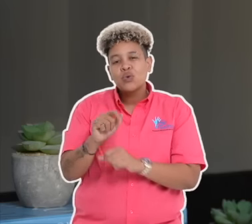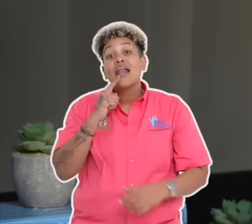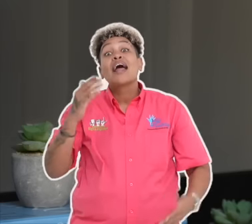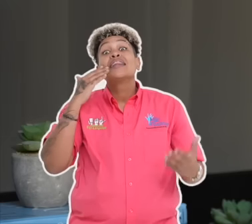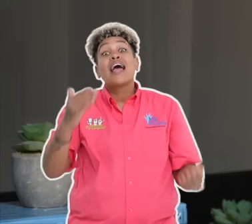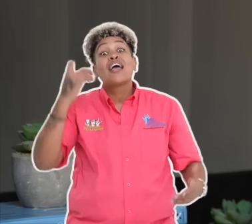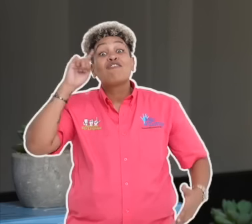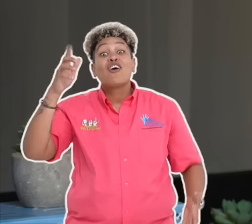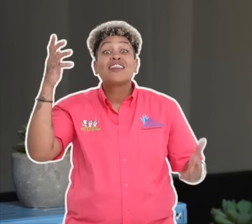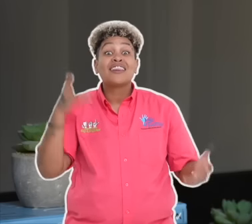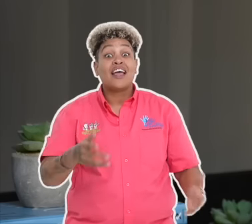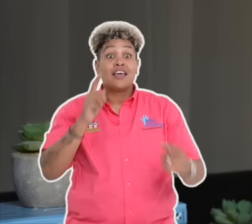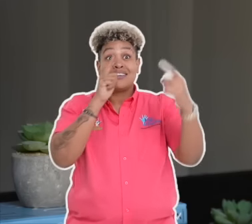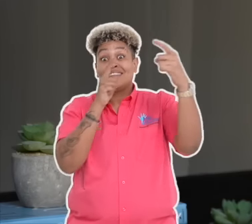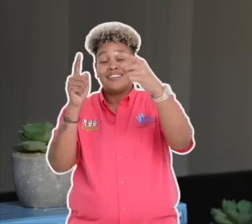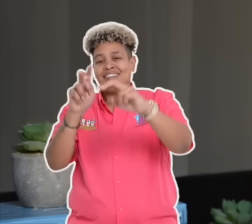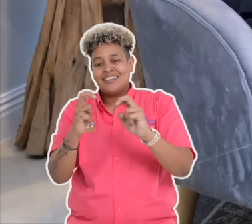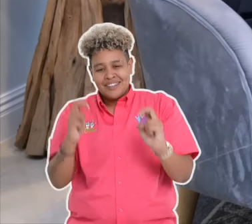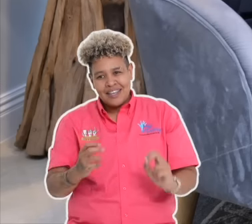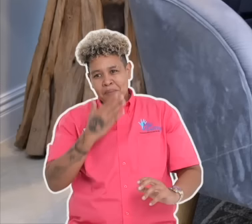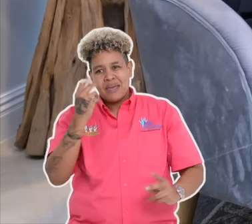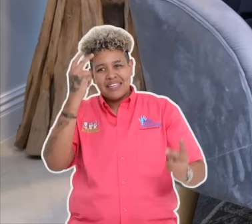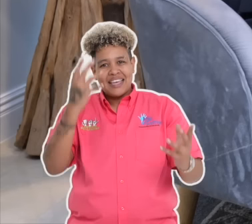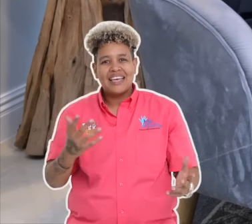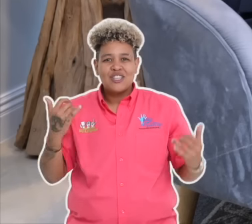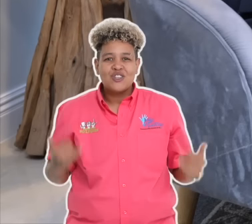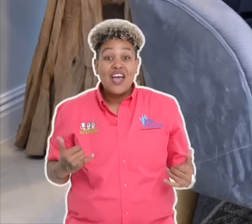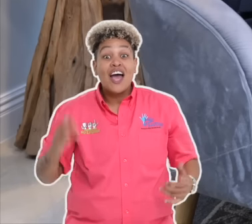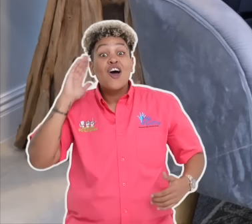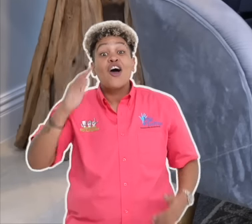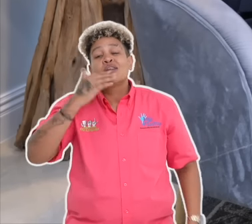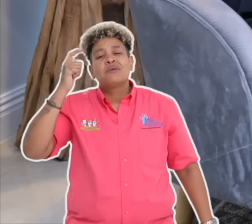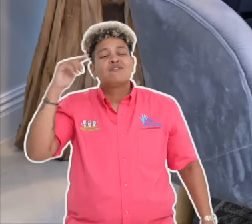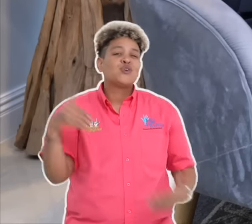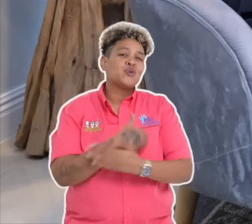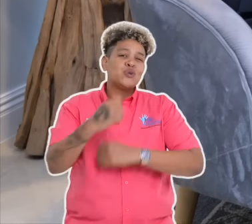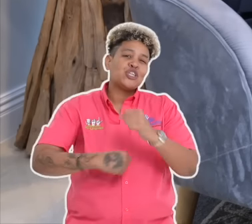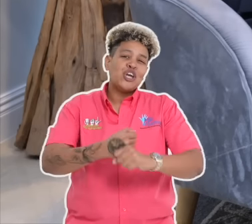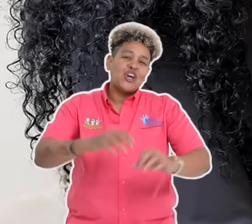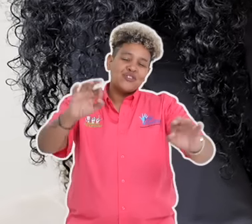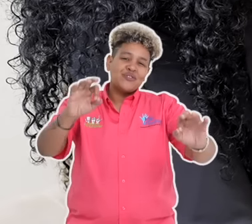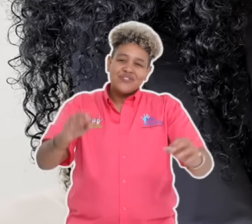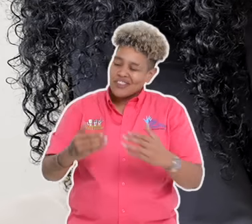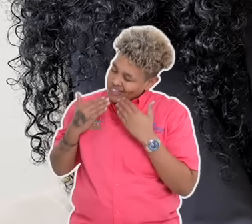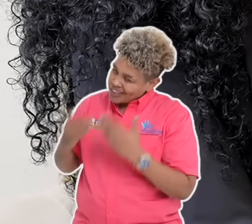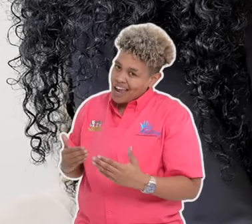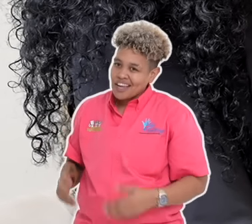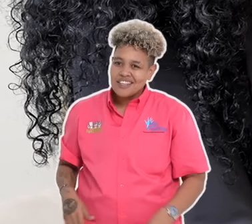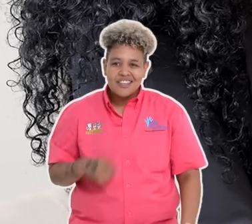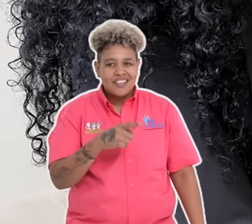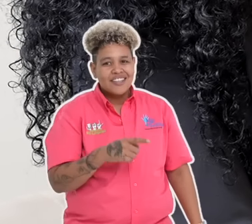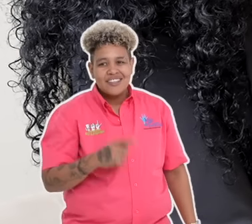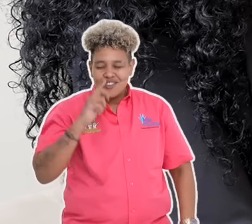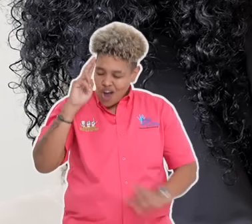thank you for being in the redirection seat. I couldn't have asked for a better guest today, and all the best for the new year. Thank you. Thank you.